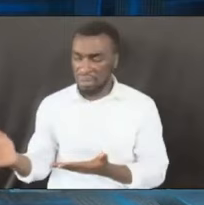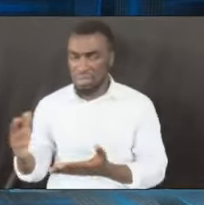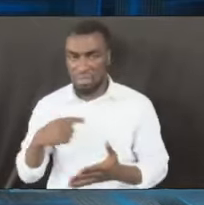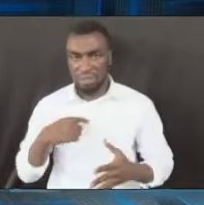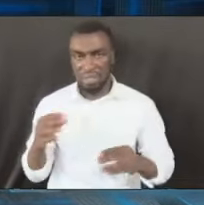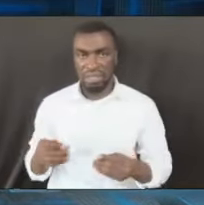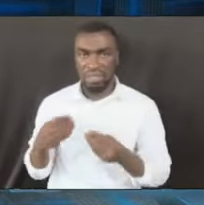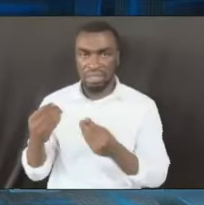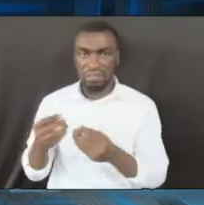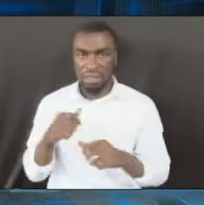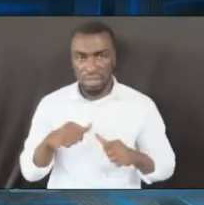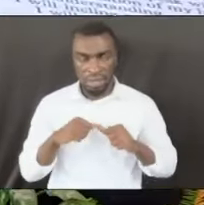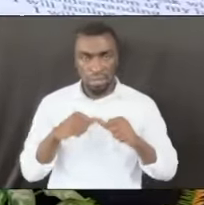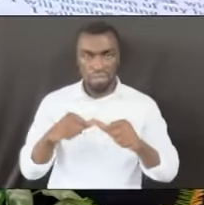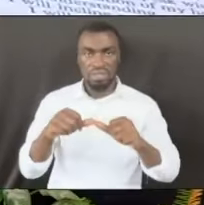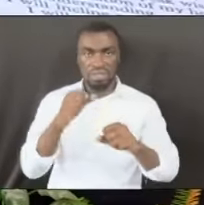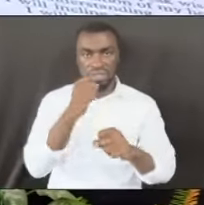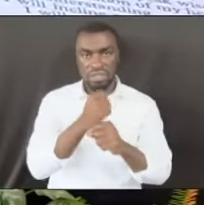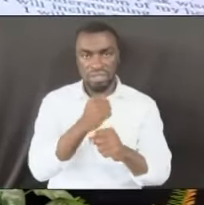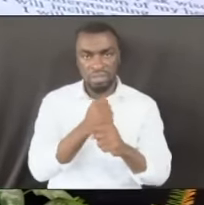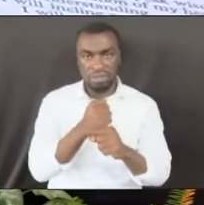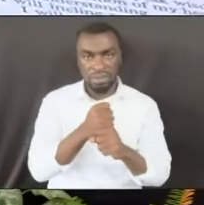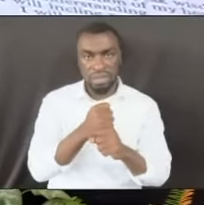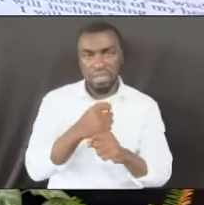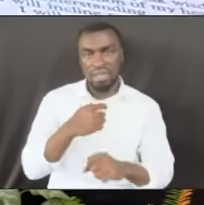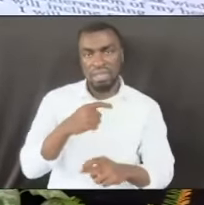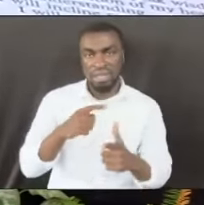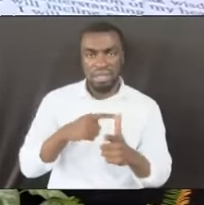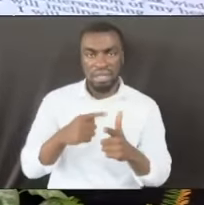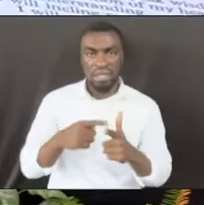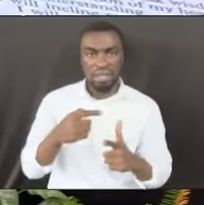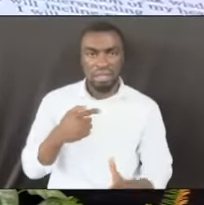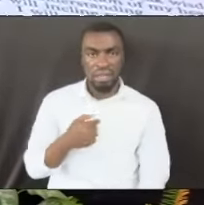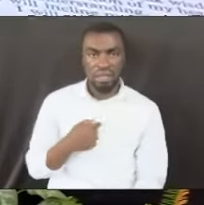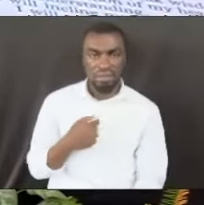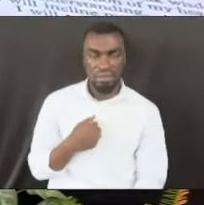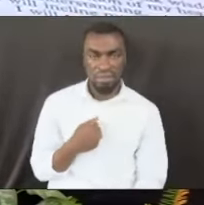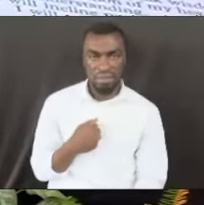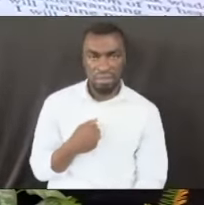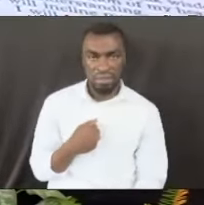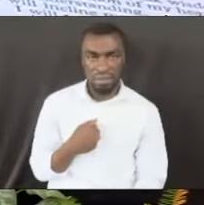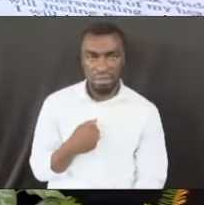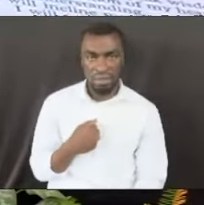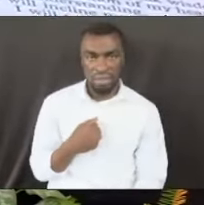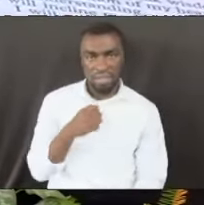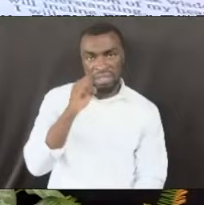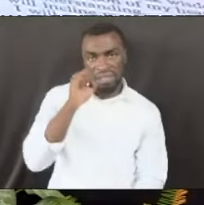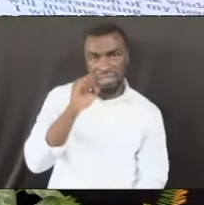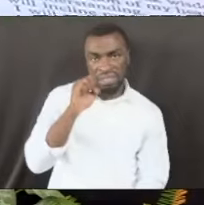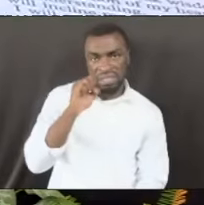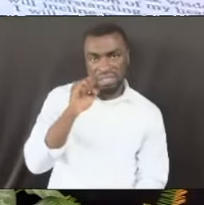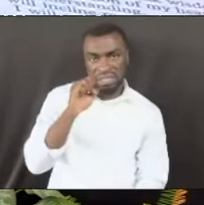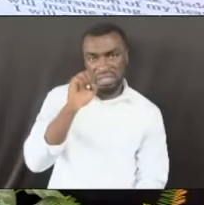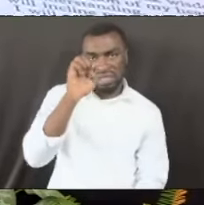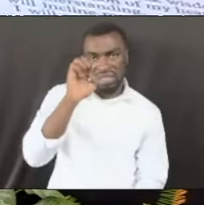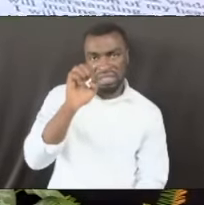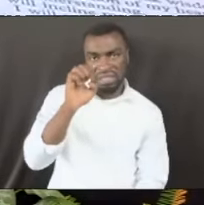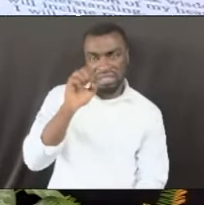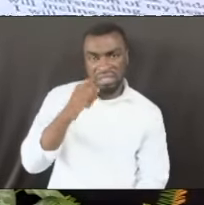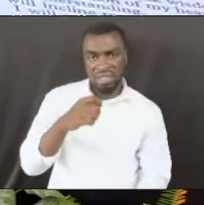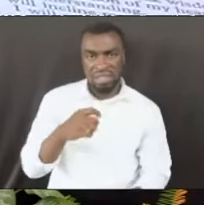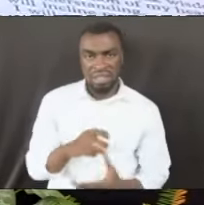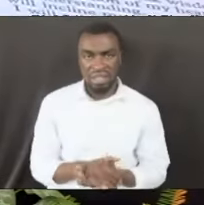Just then, he had a sick son, the only son. Because he had the money, they visited every reputable institution,